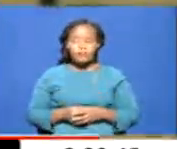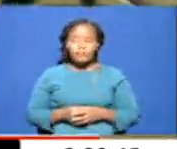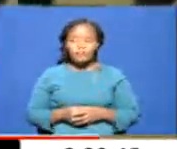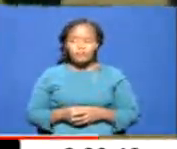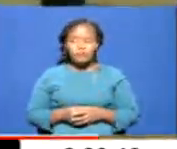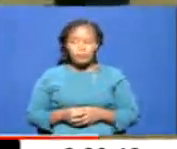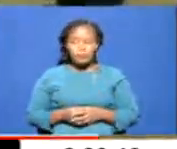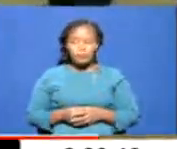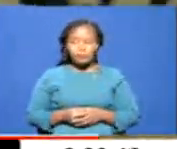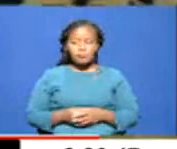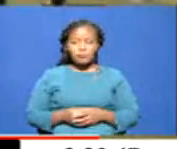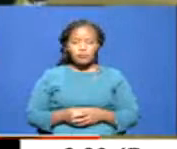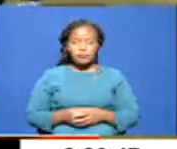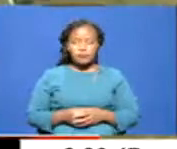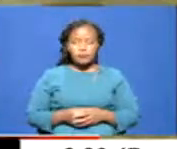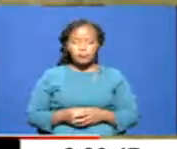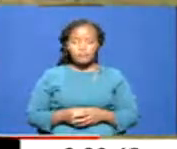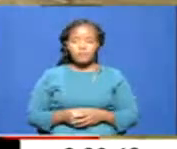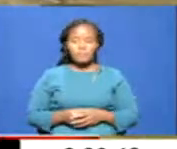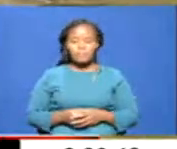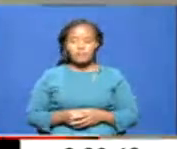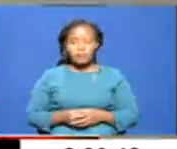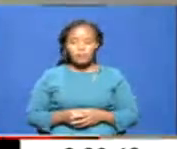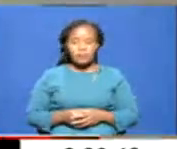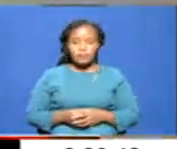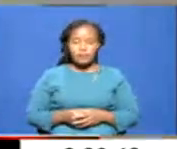For I'm Gladys Mongai.